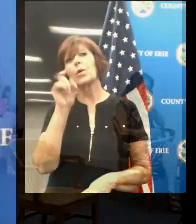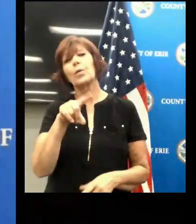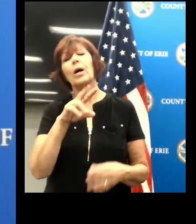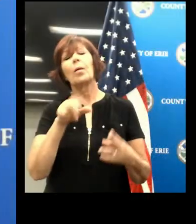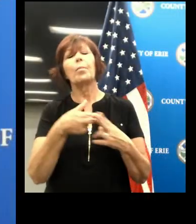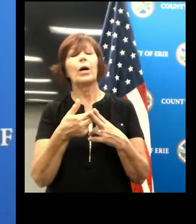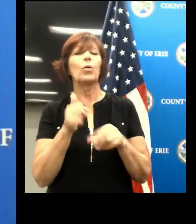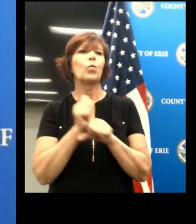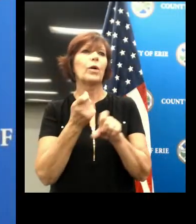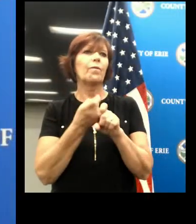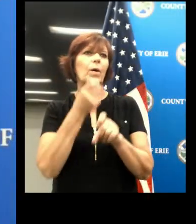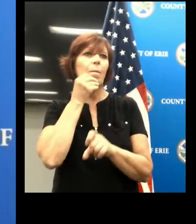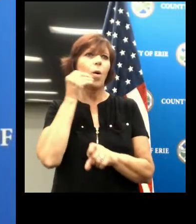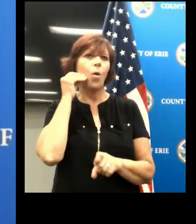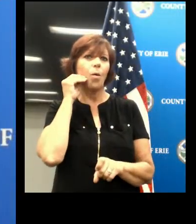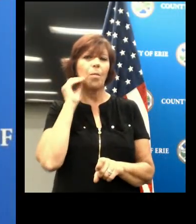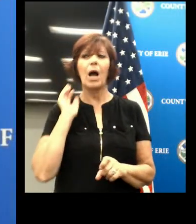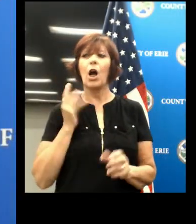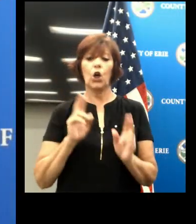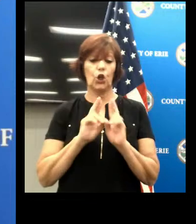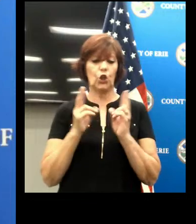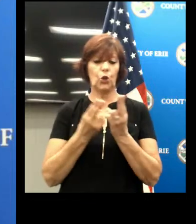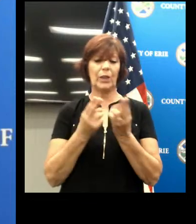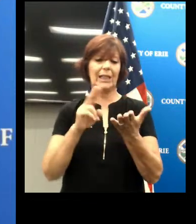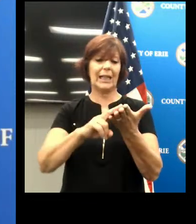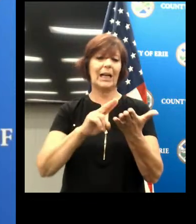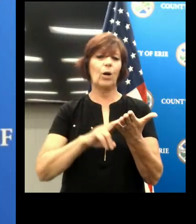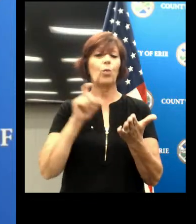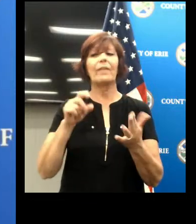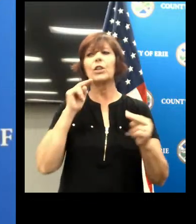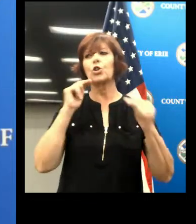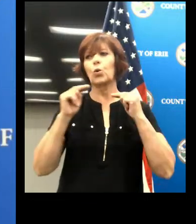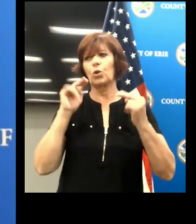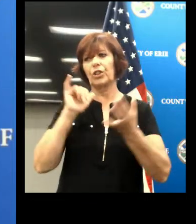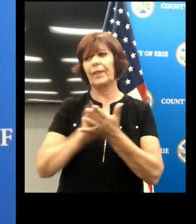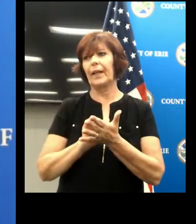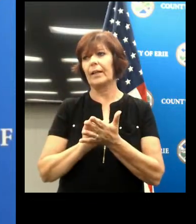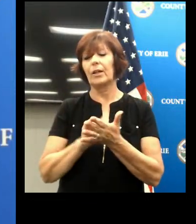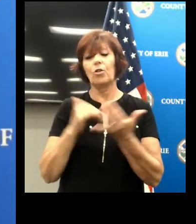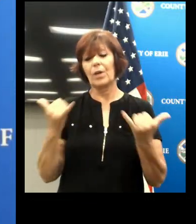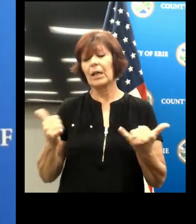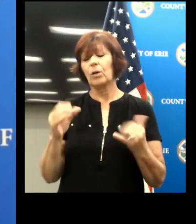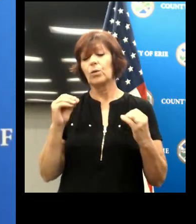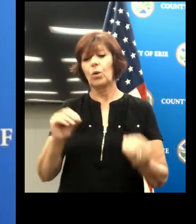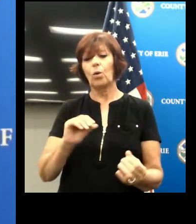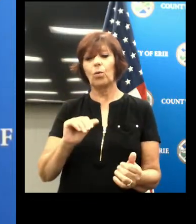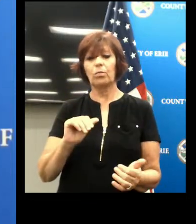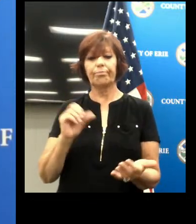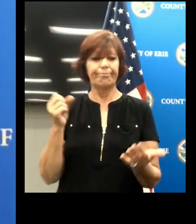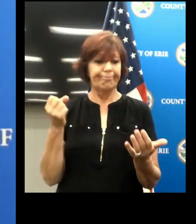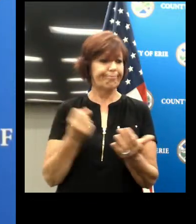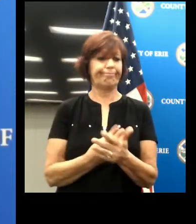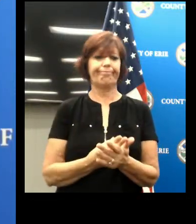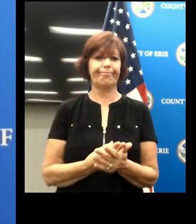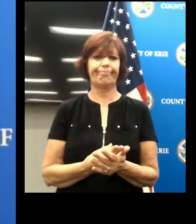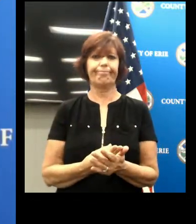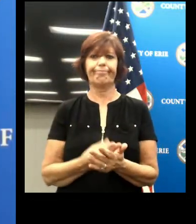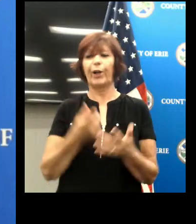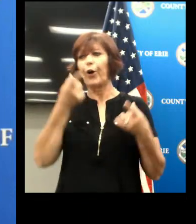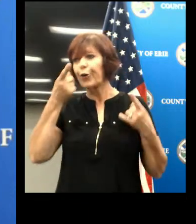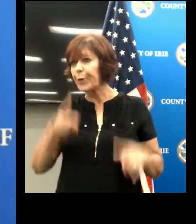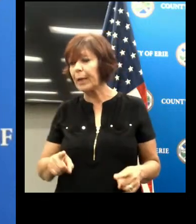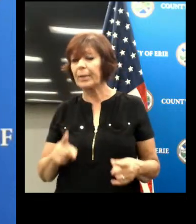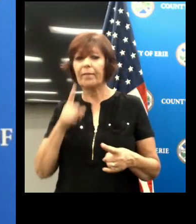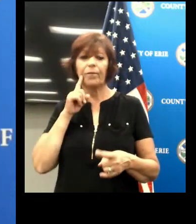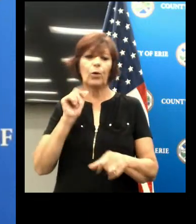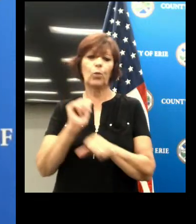remote work plans. Under our union contracts, we have to negotiate a remote work plan. There right now is no authorization or proper agreement with regards